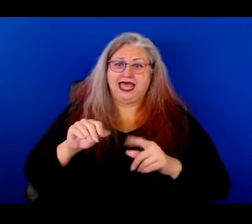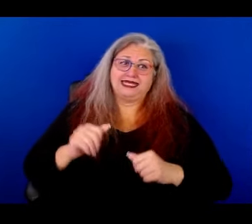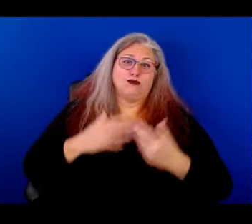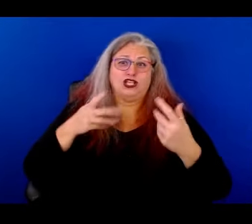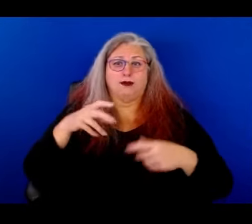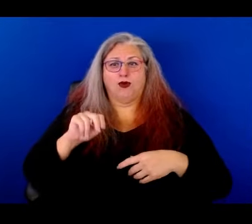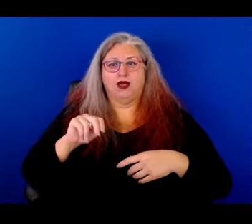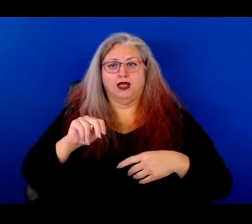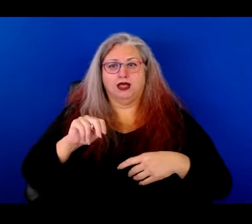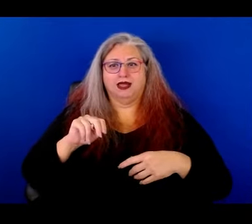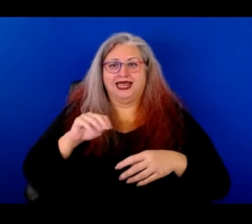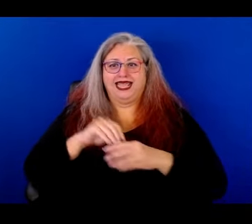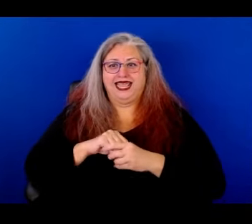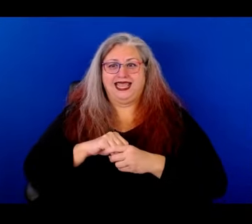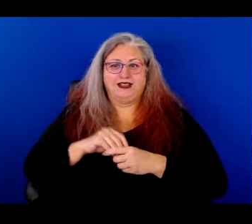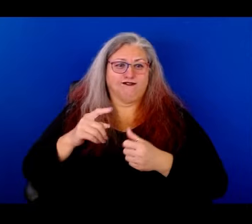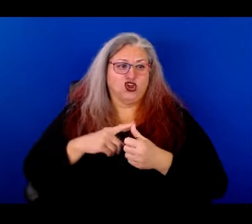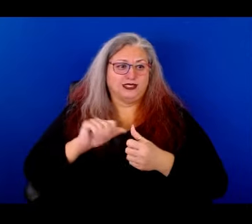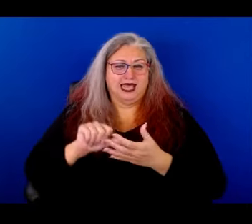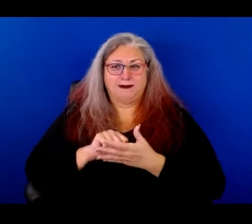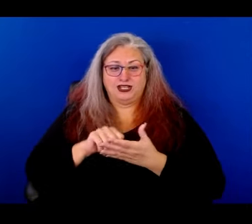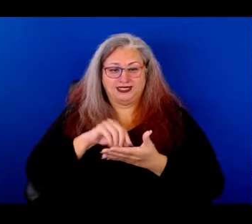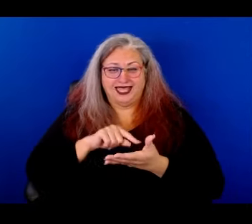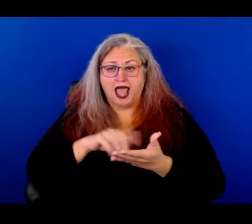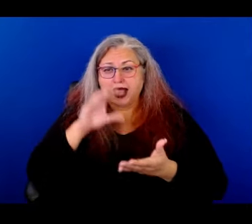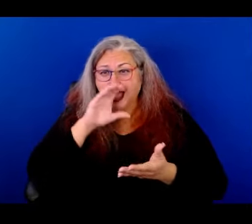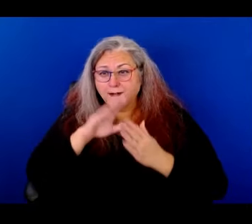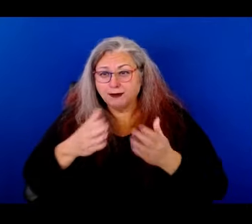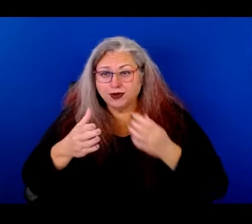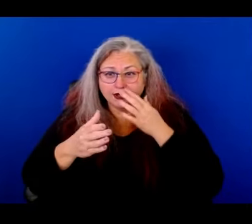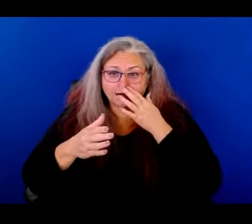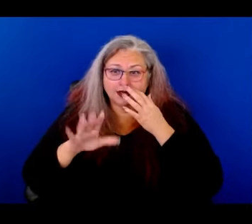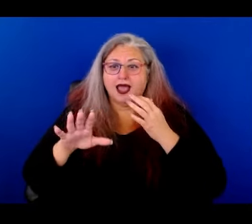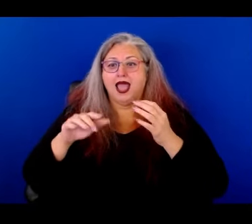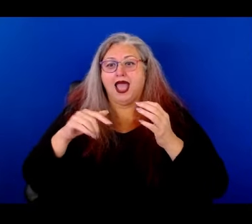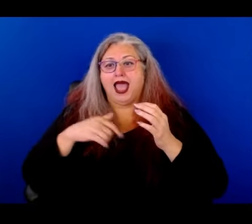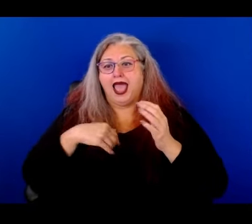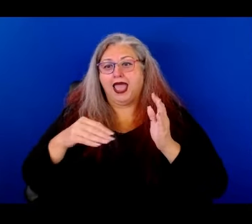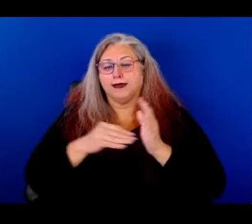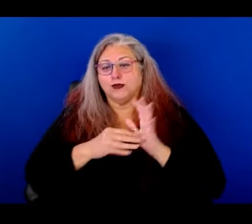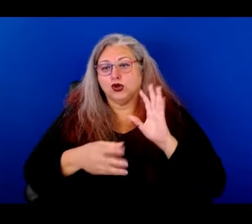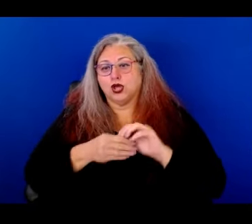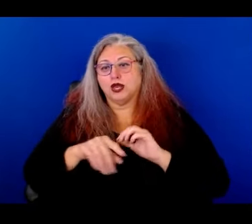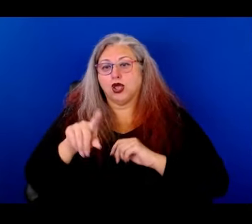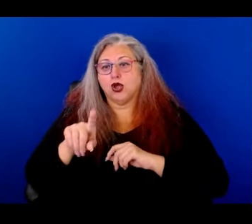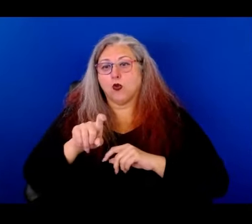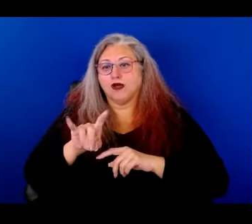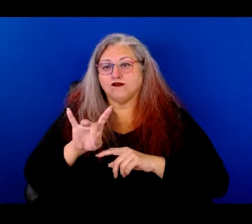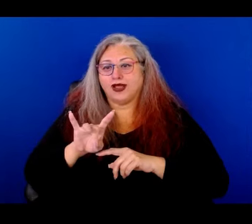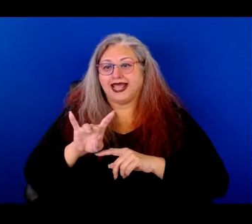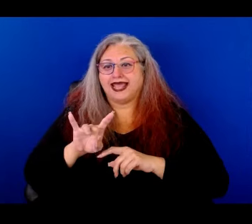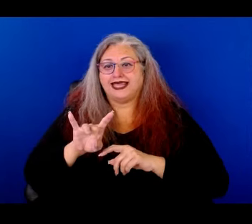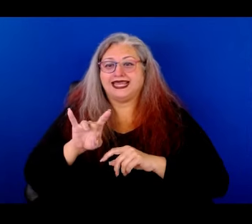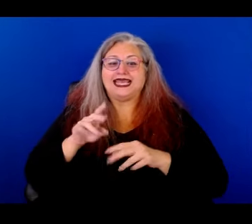inspiration porn in the first 10 pages of a comic book that I put 148 like